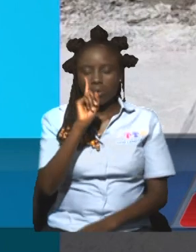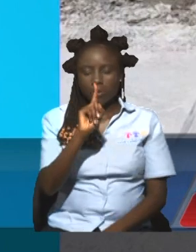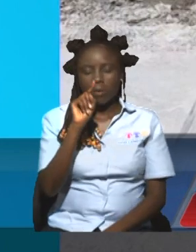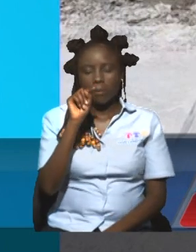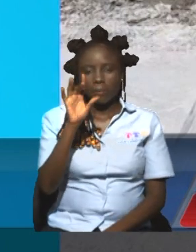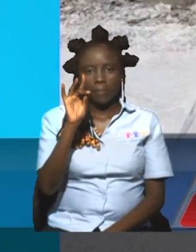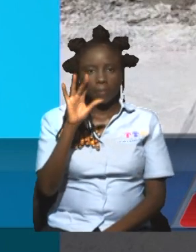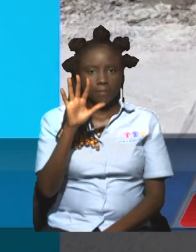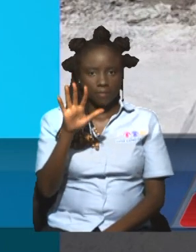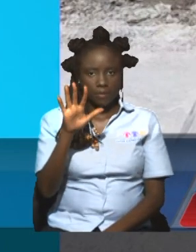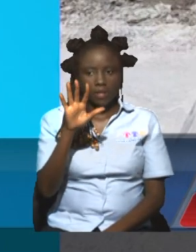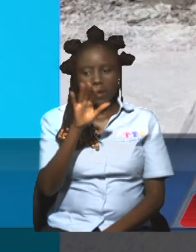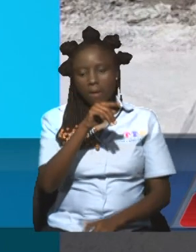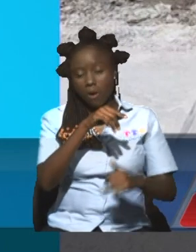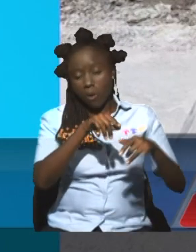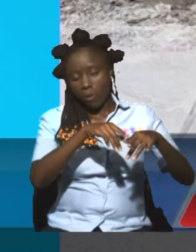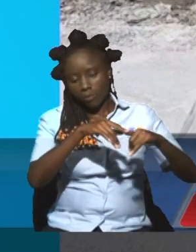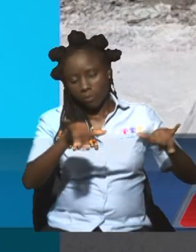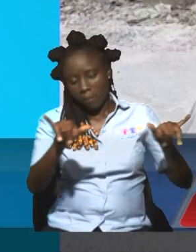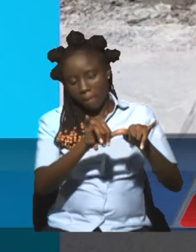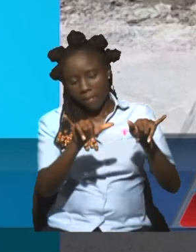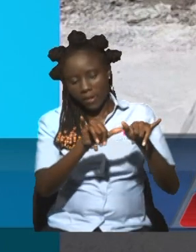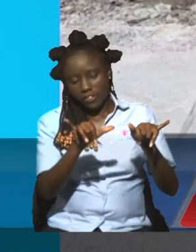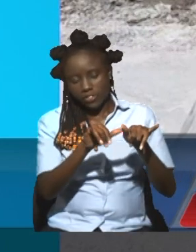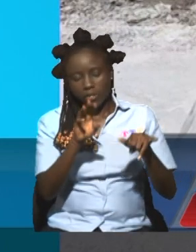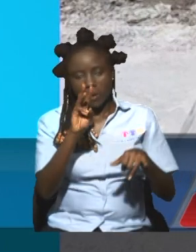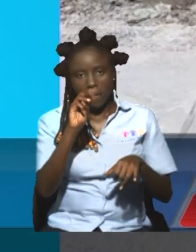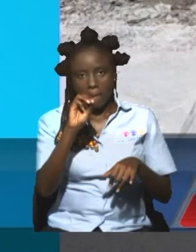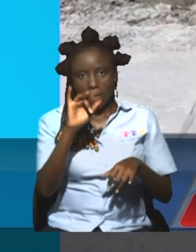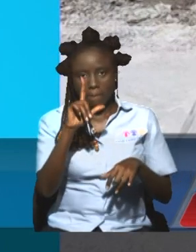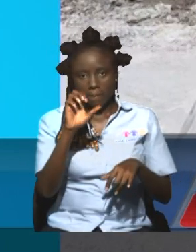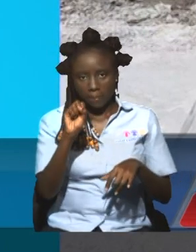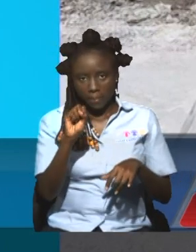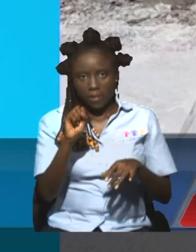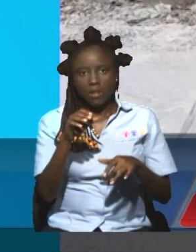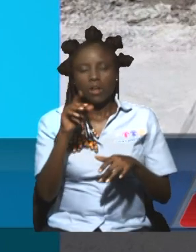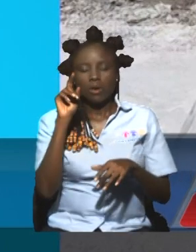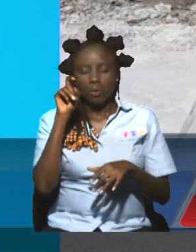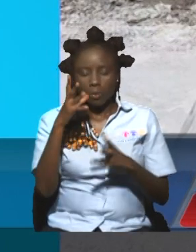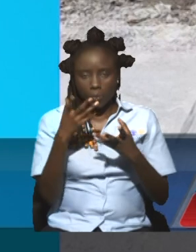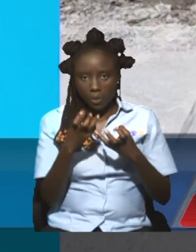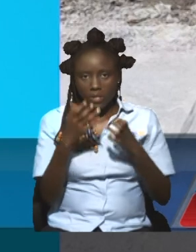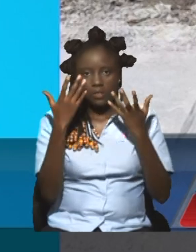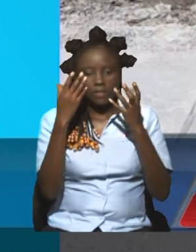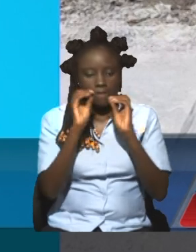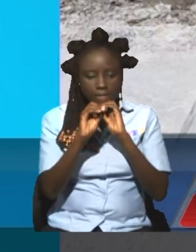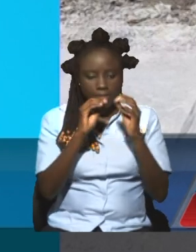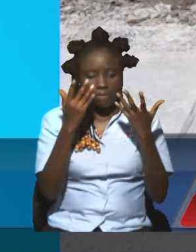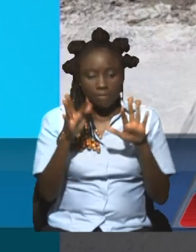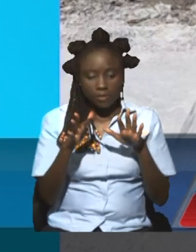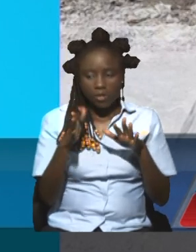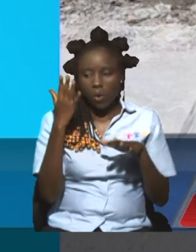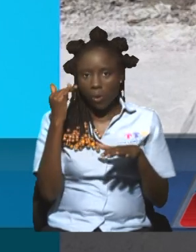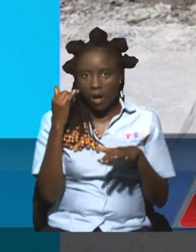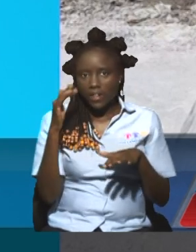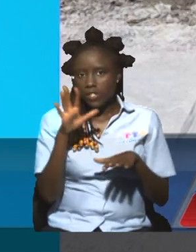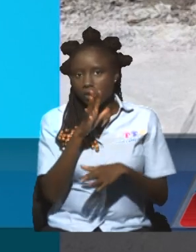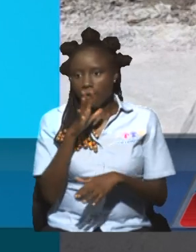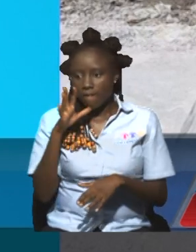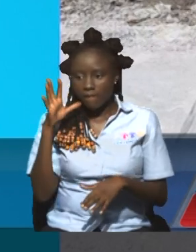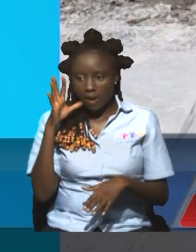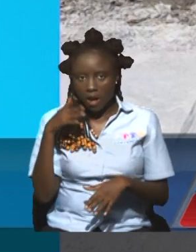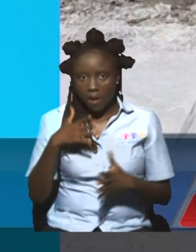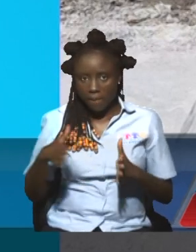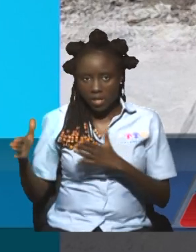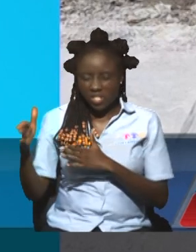1.85 miles of roadway is to be completed to serve 24 farmers who will be engaged in small